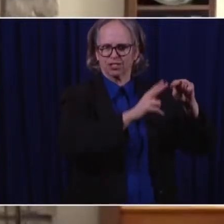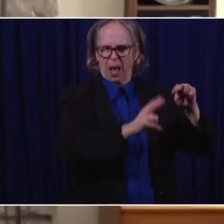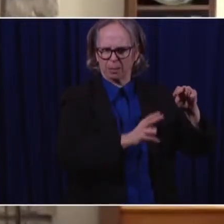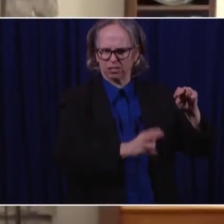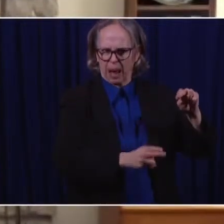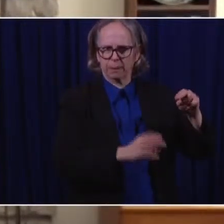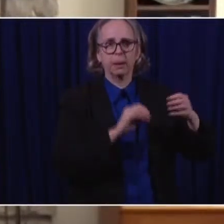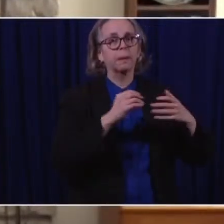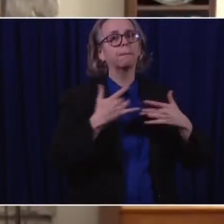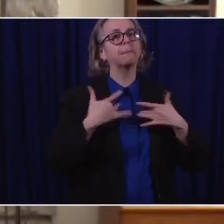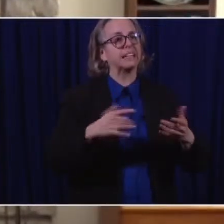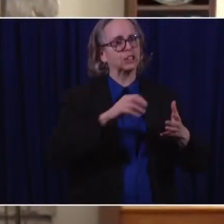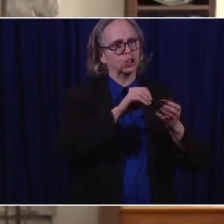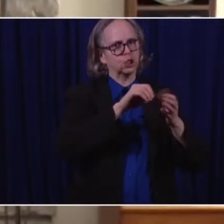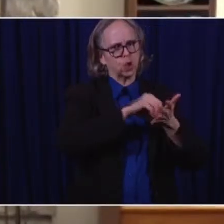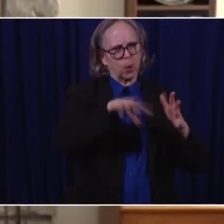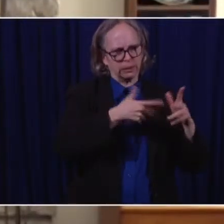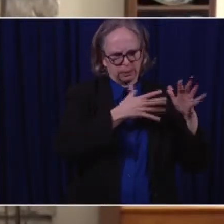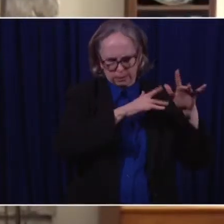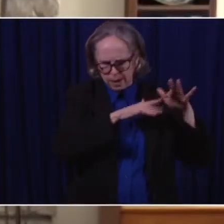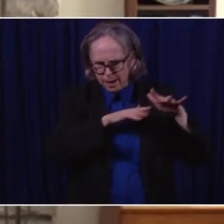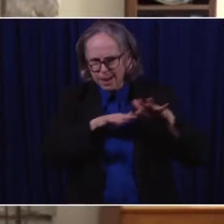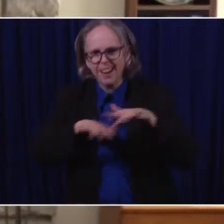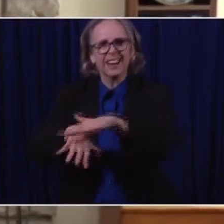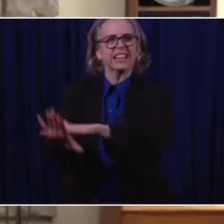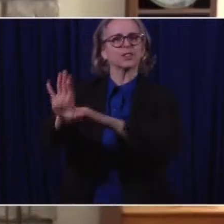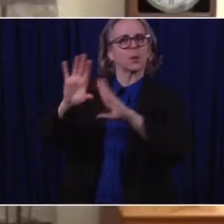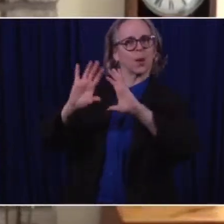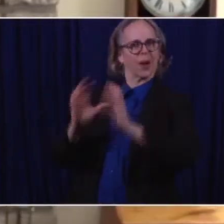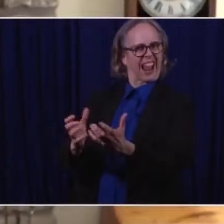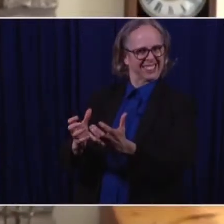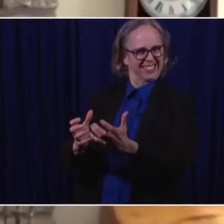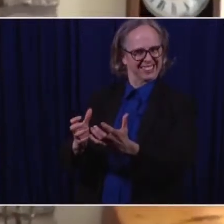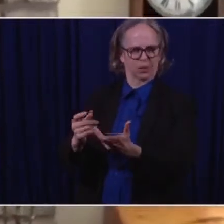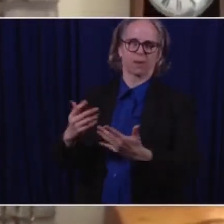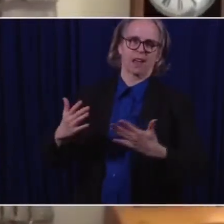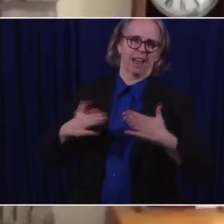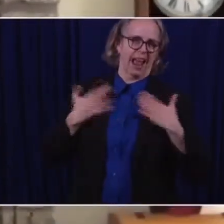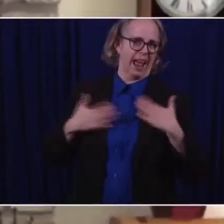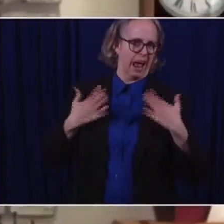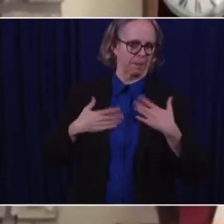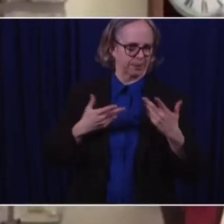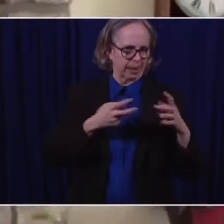in school, and we're very happy about that.